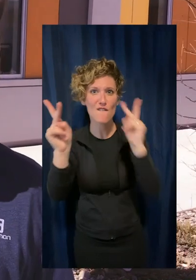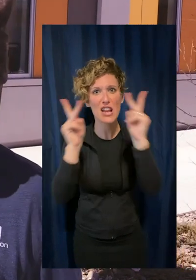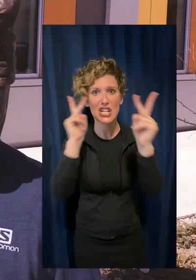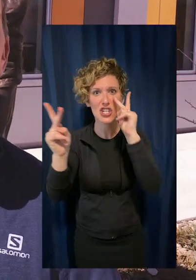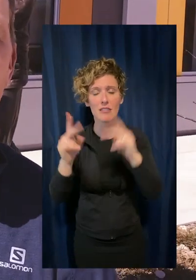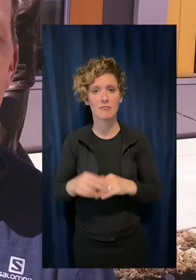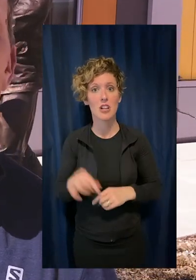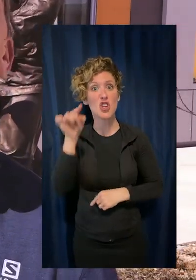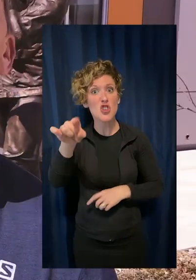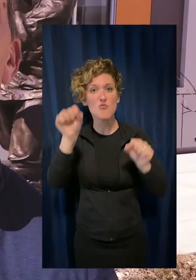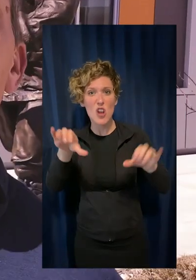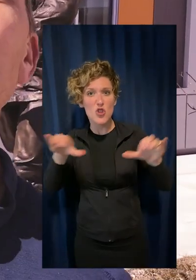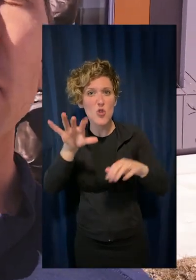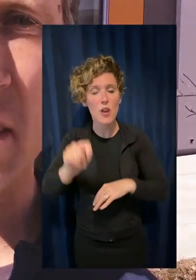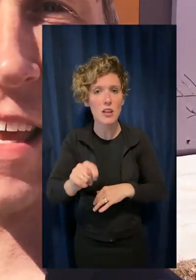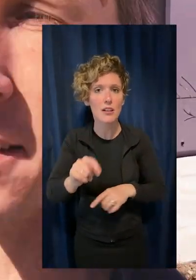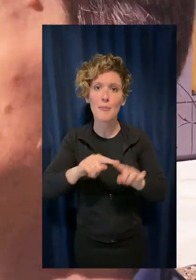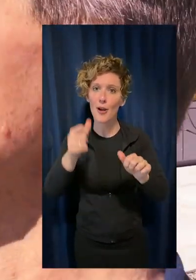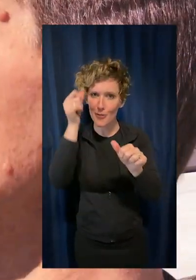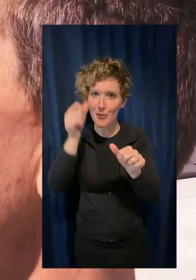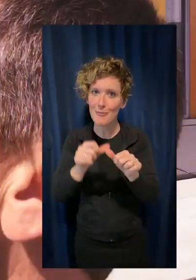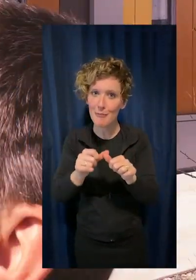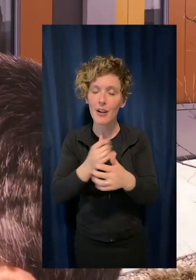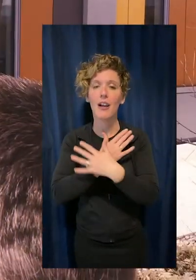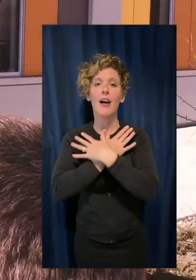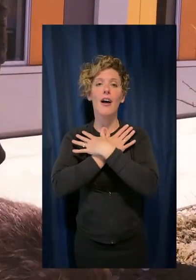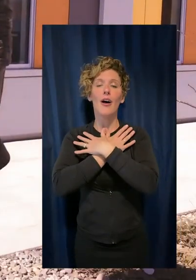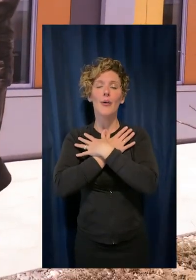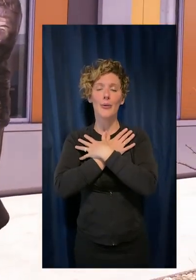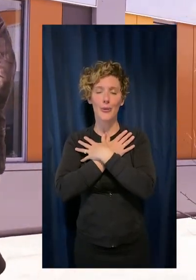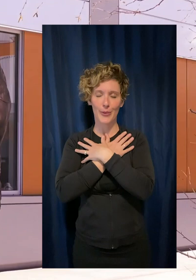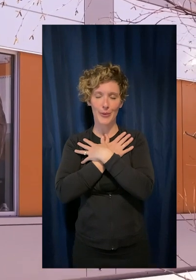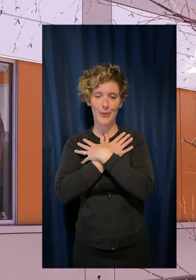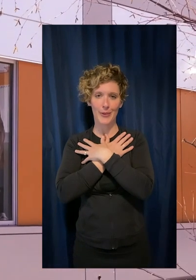just remember to relax and have some Z's.